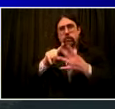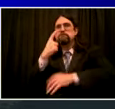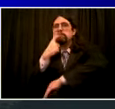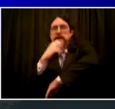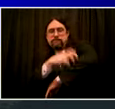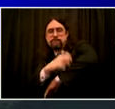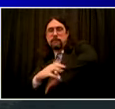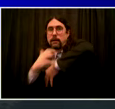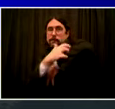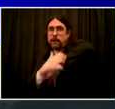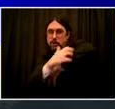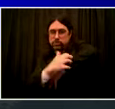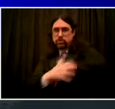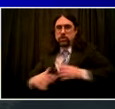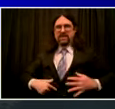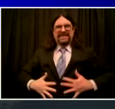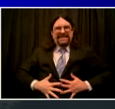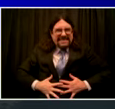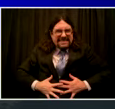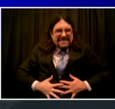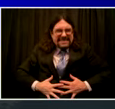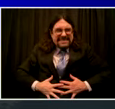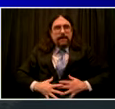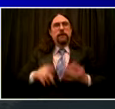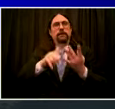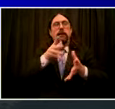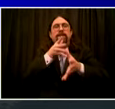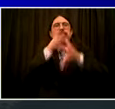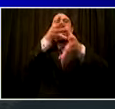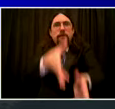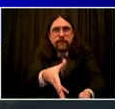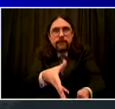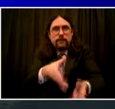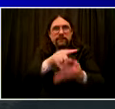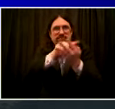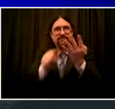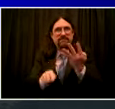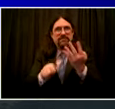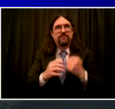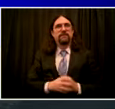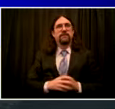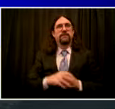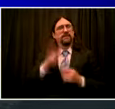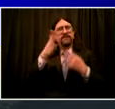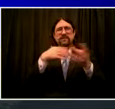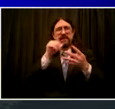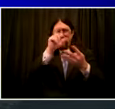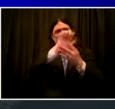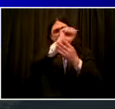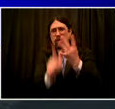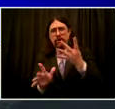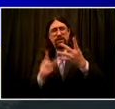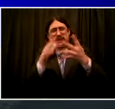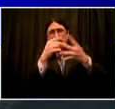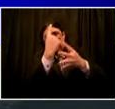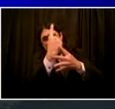suggest this syndrome, but in combination, they especially are worrisome. So when you see these problems, reach out to a